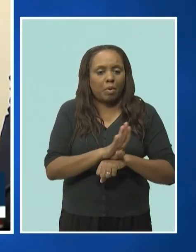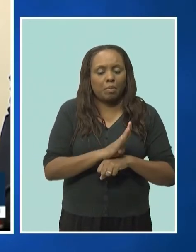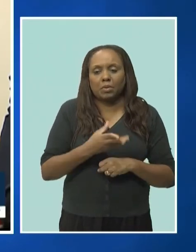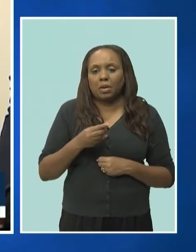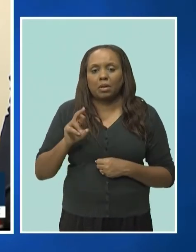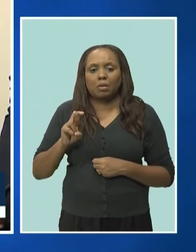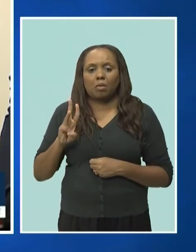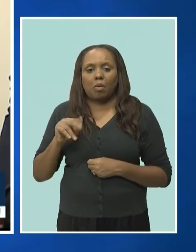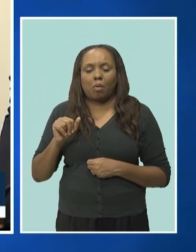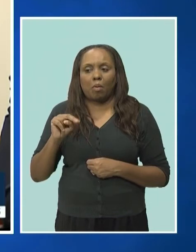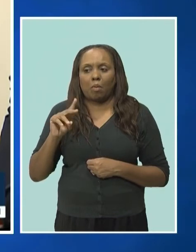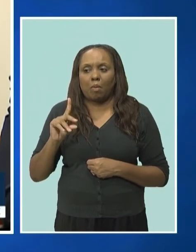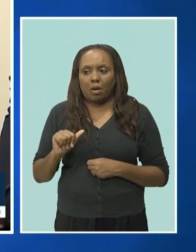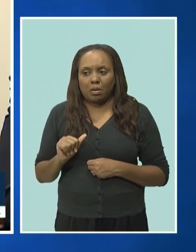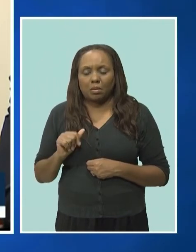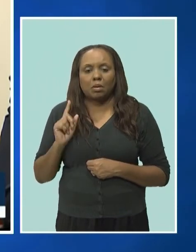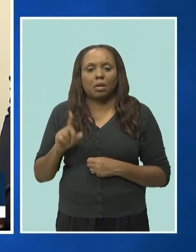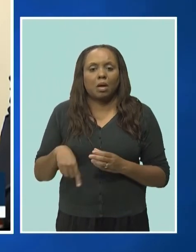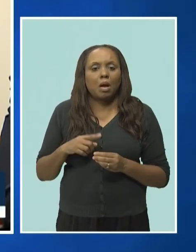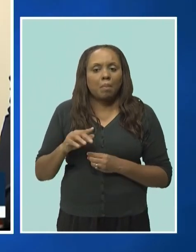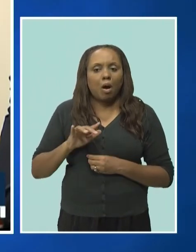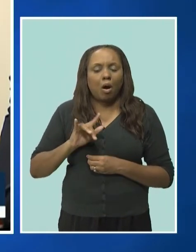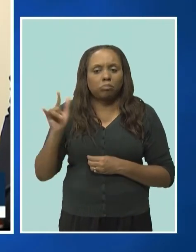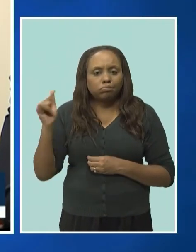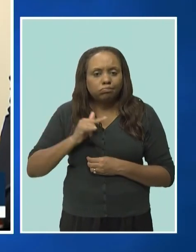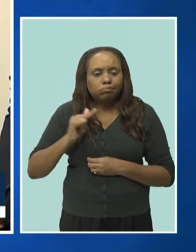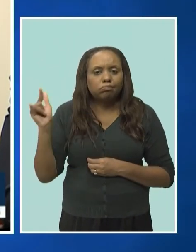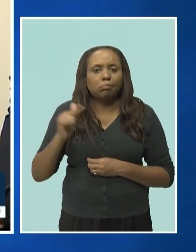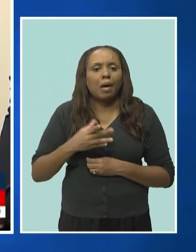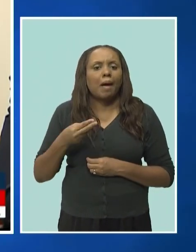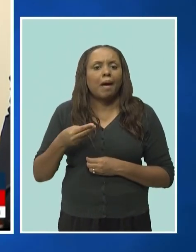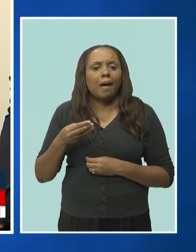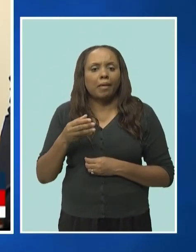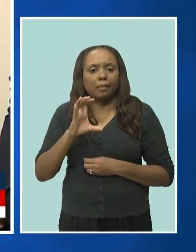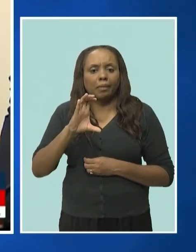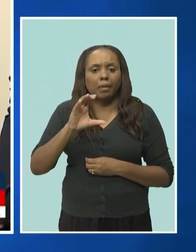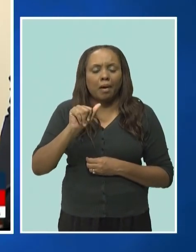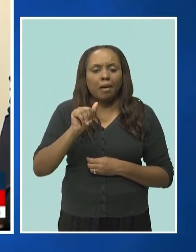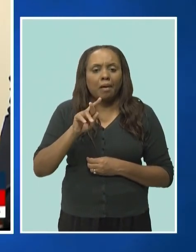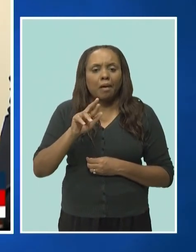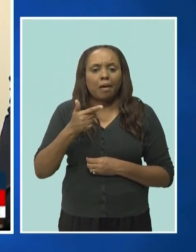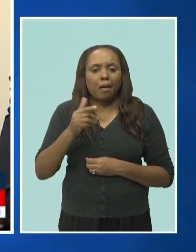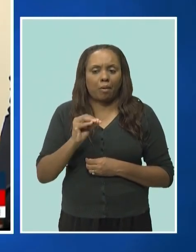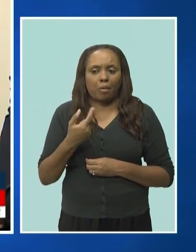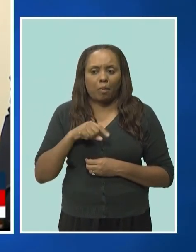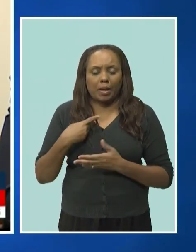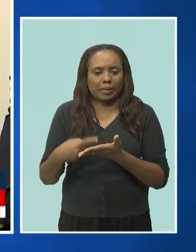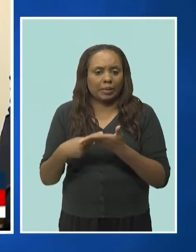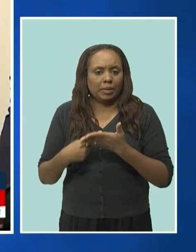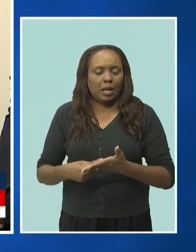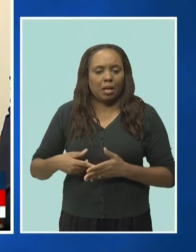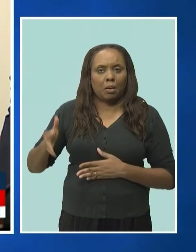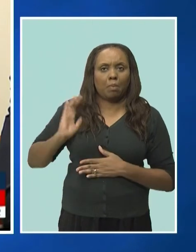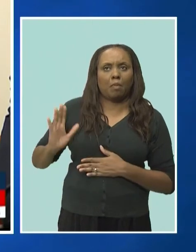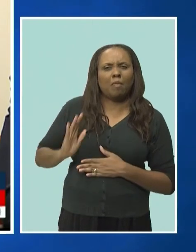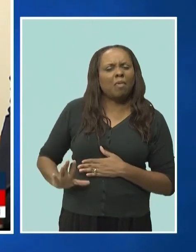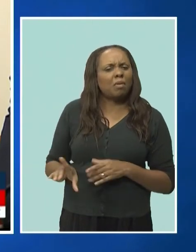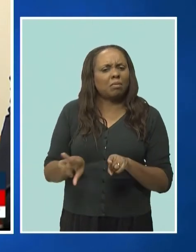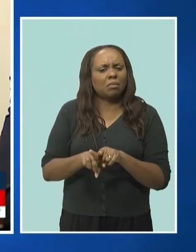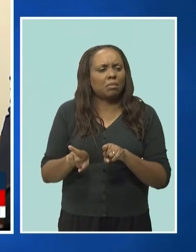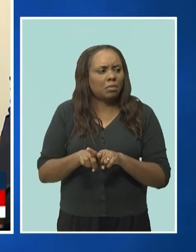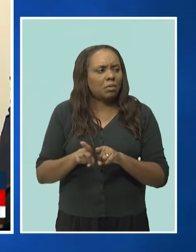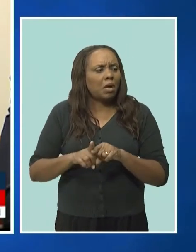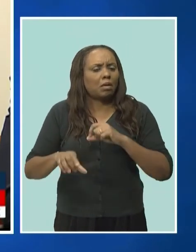in the transport of passenger and cargo, as we discussed earlier. And then, of course, this is like promoting